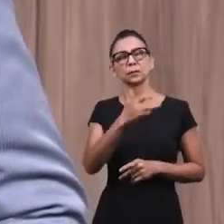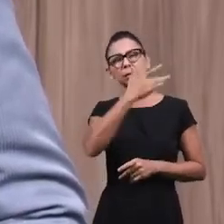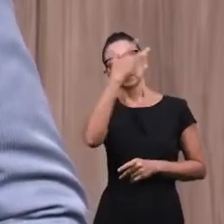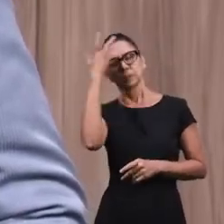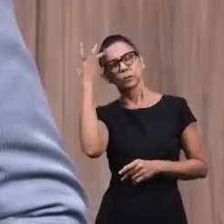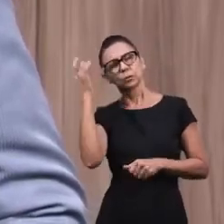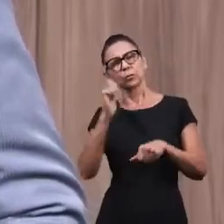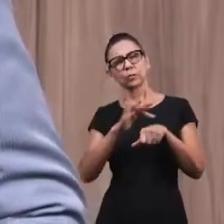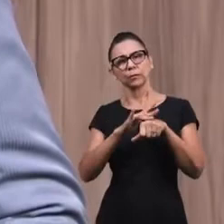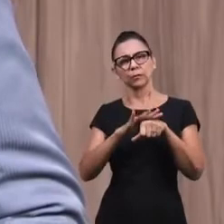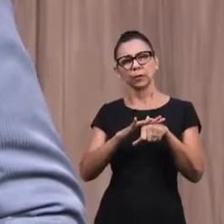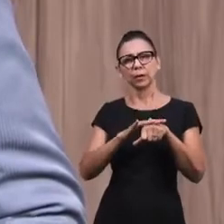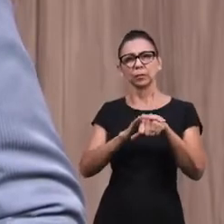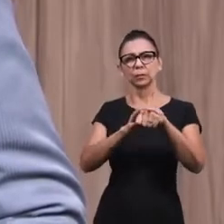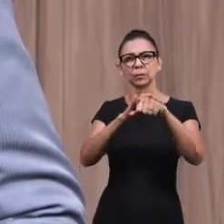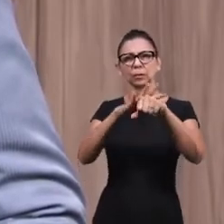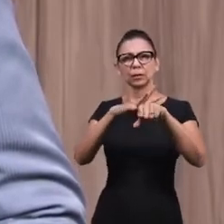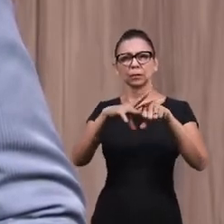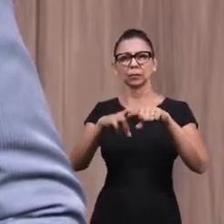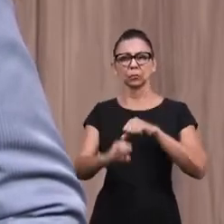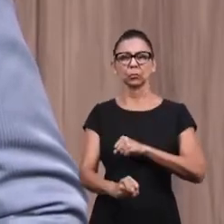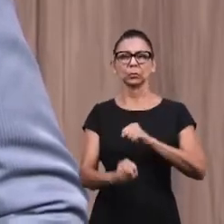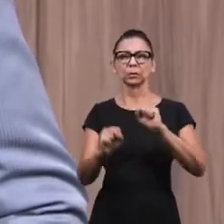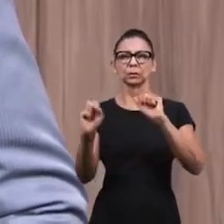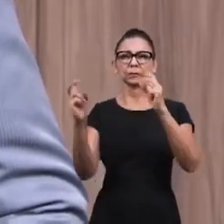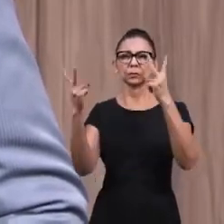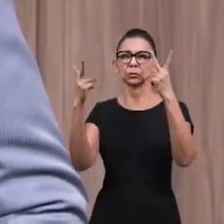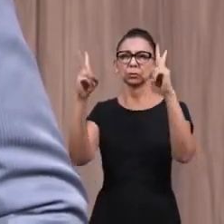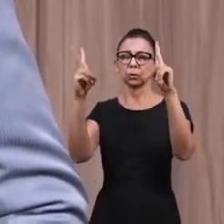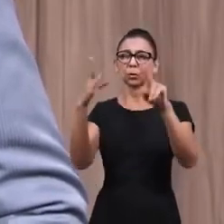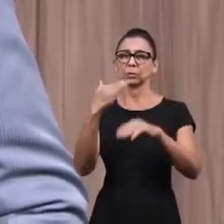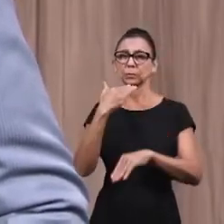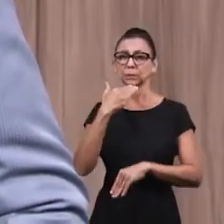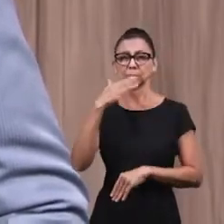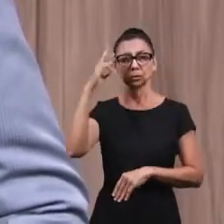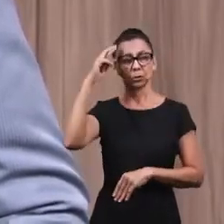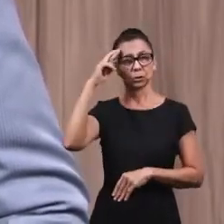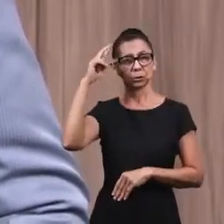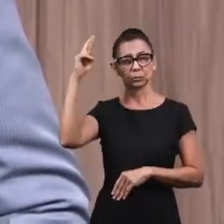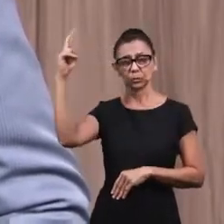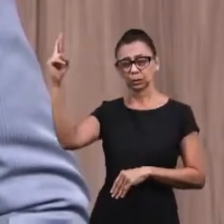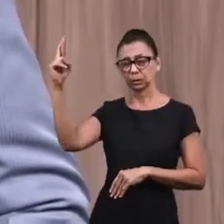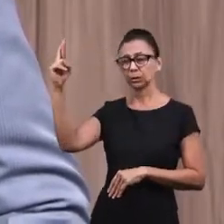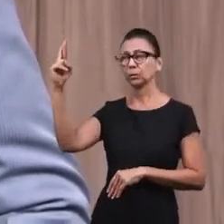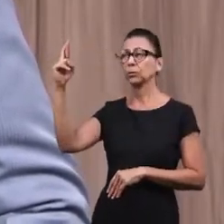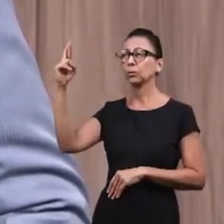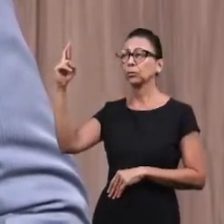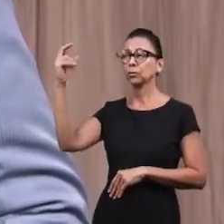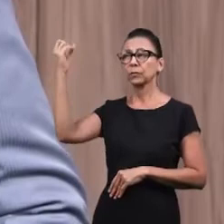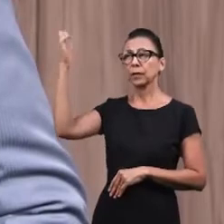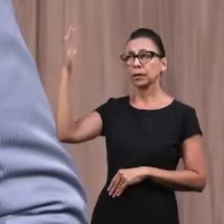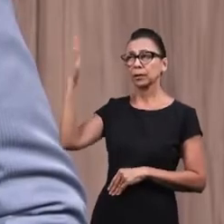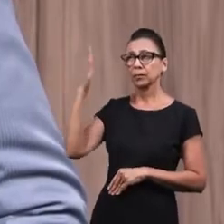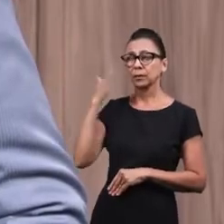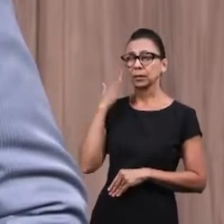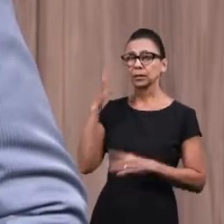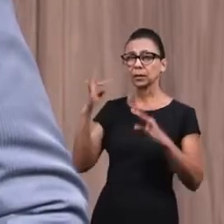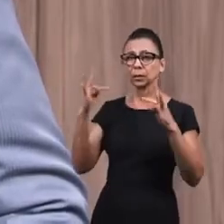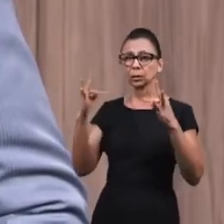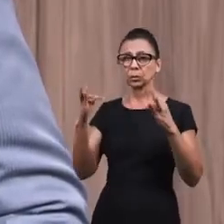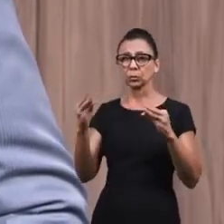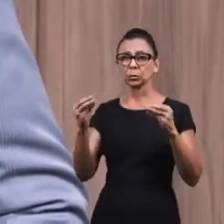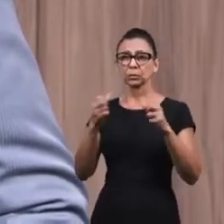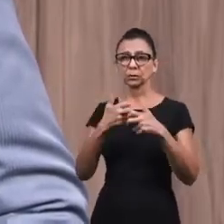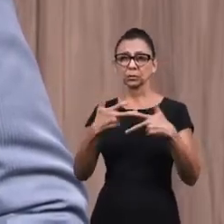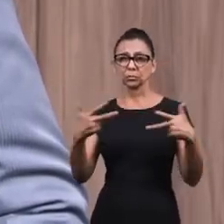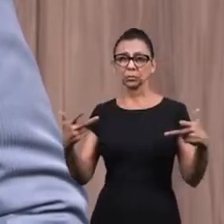your hands may be raised upon them so that they may have victory at this moment, Lord. We pray that each and every direction may